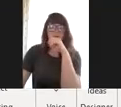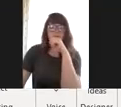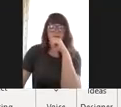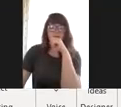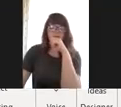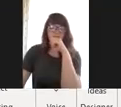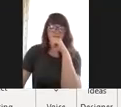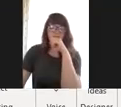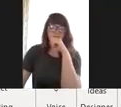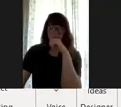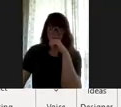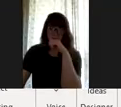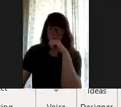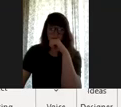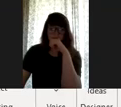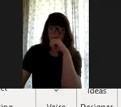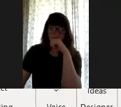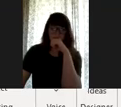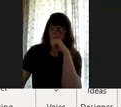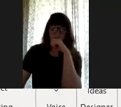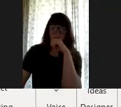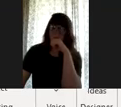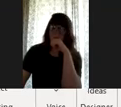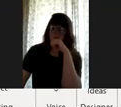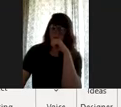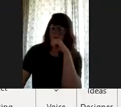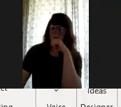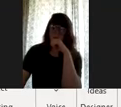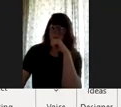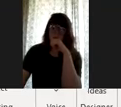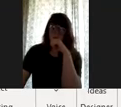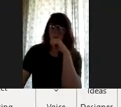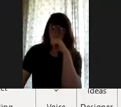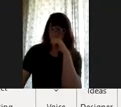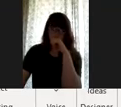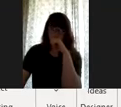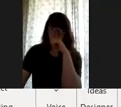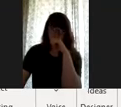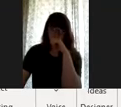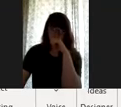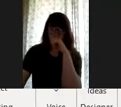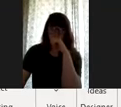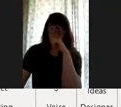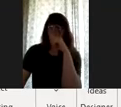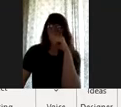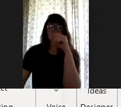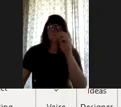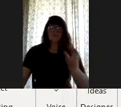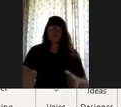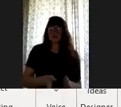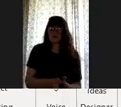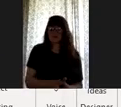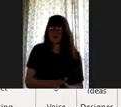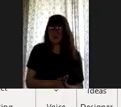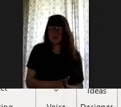have obtained our introduction by faith into this grace in which we stand and we exalt in hope of the glory of God. So this is